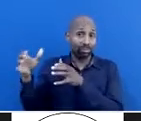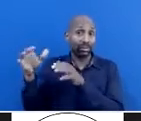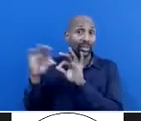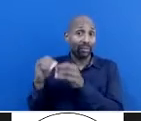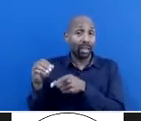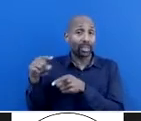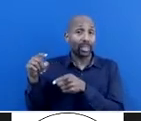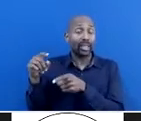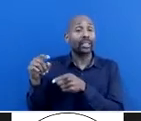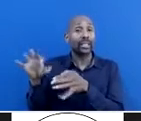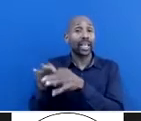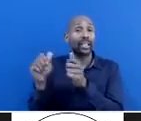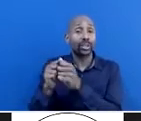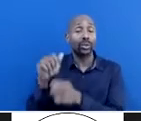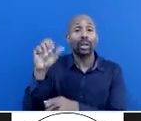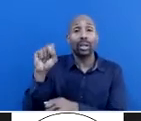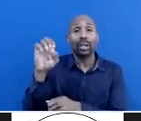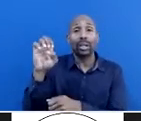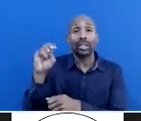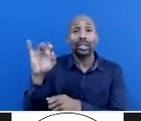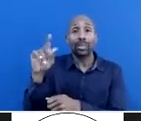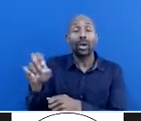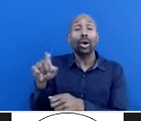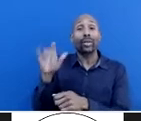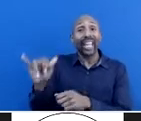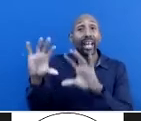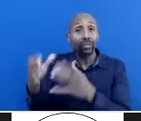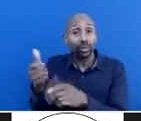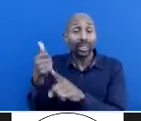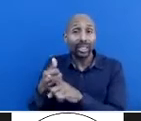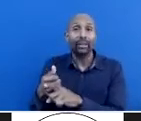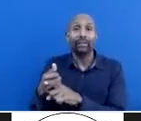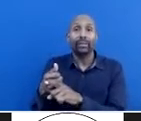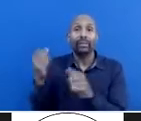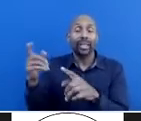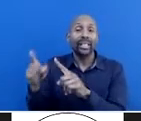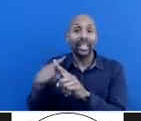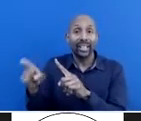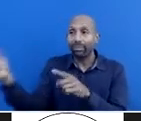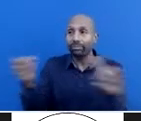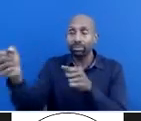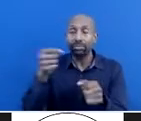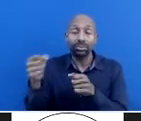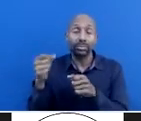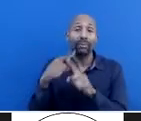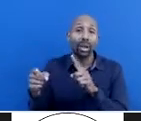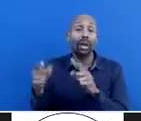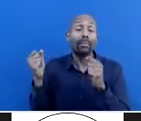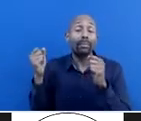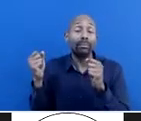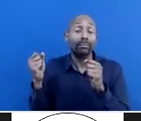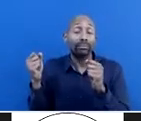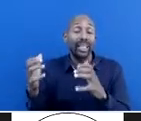Seminole itself is a composite tribe that is composed largely of runaway Africans, right?